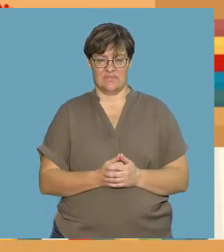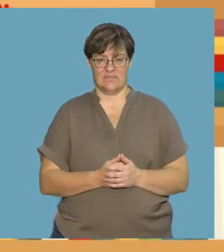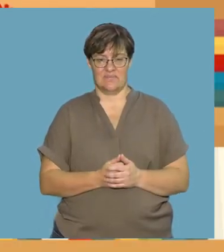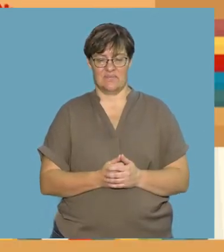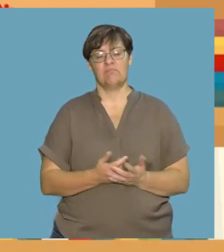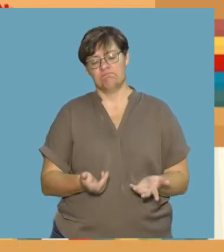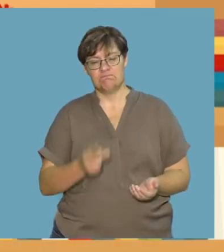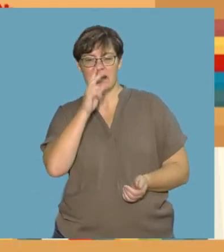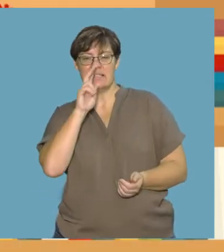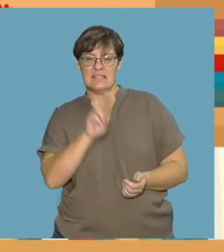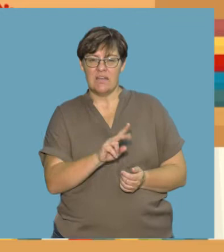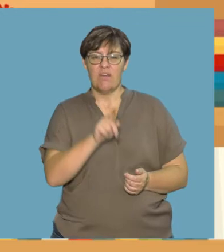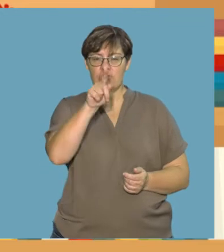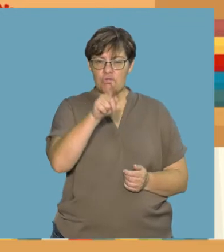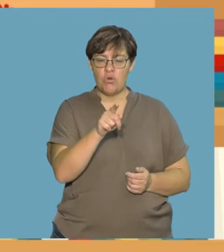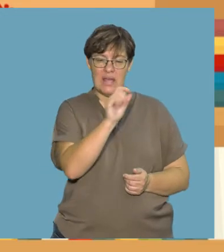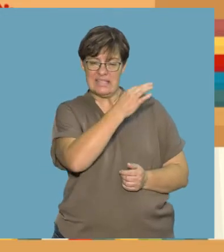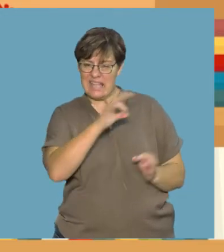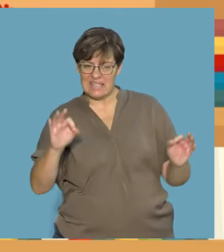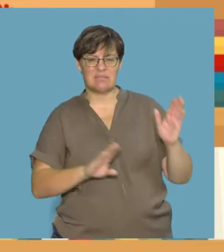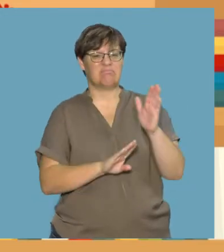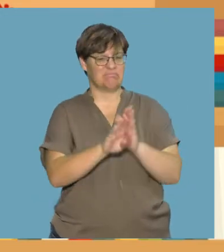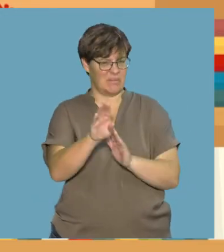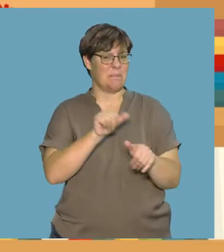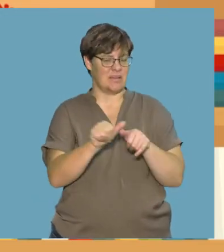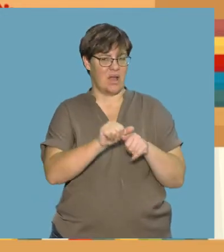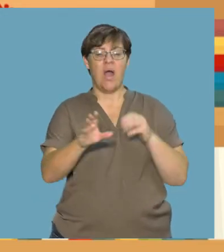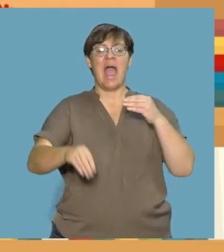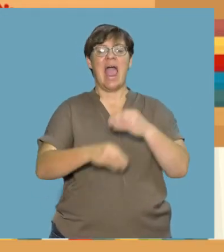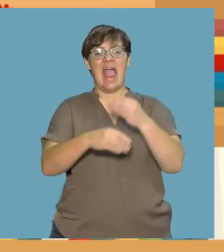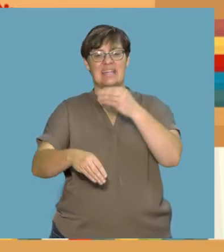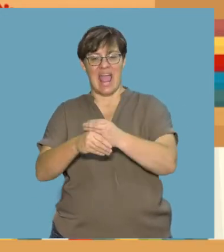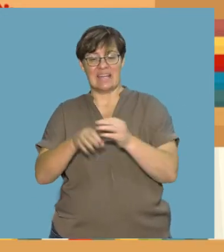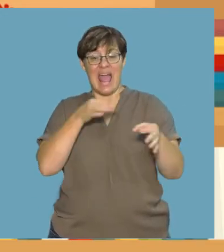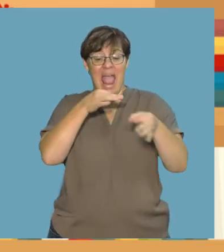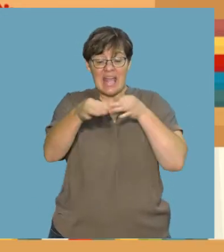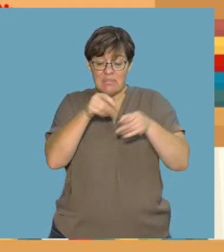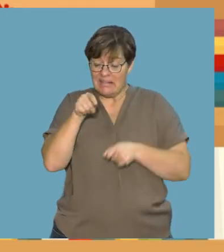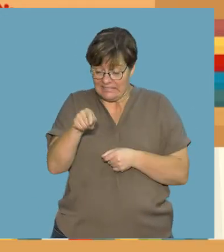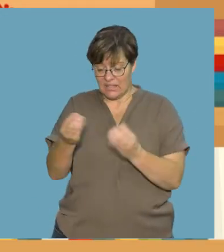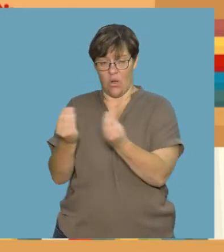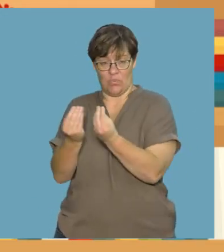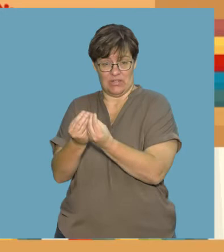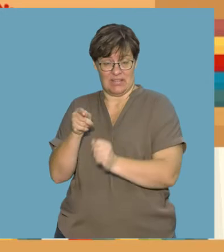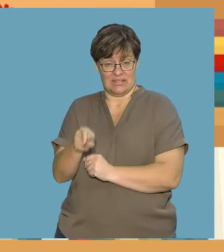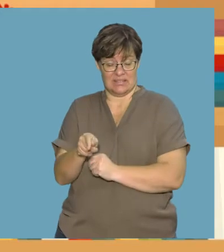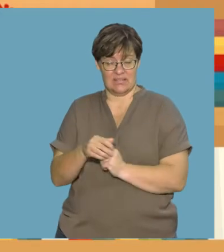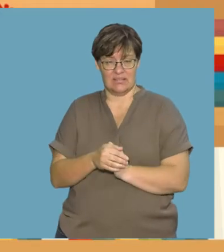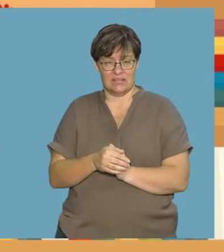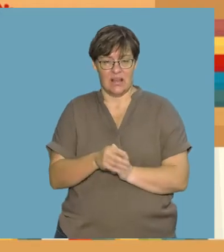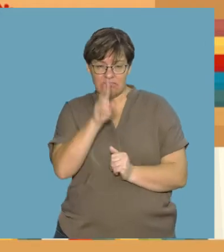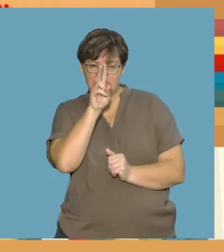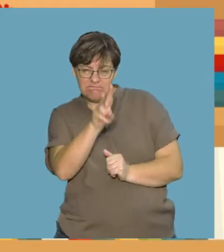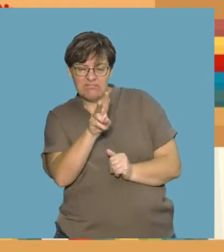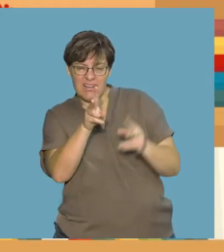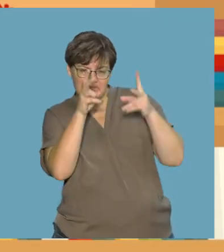Let's see if you can improve these sentences by adding words that describe the objects. Listen carefully to the